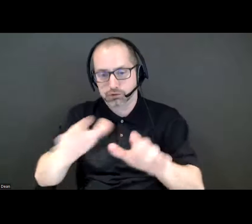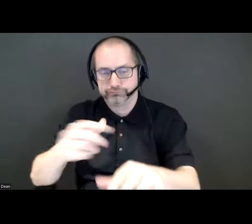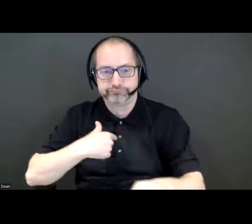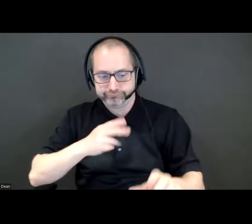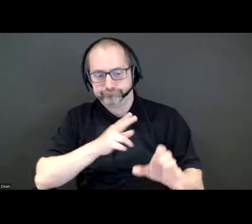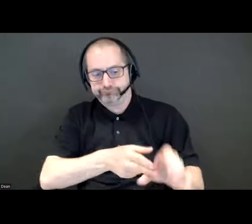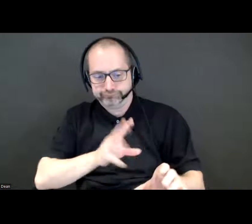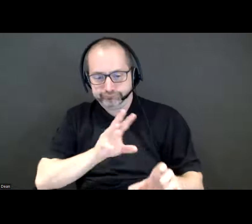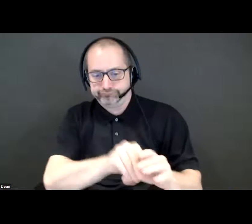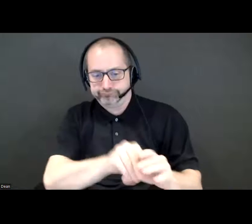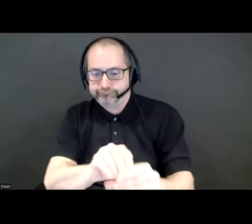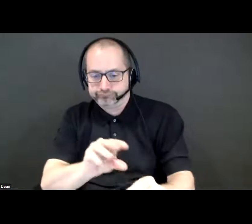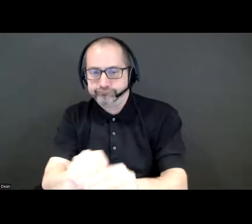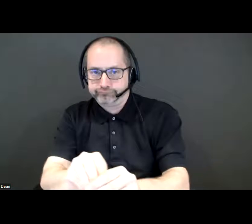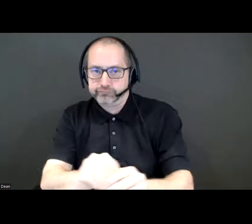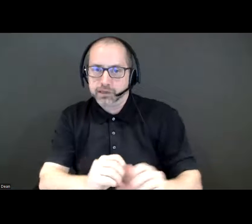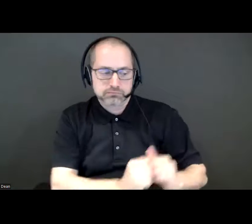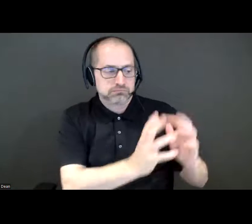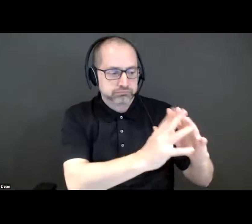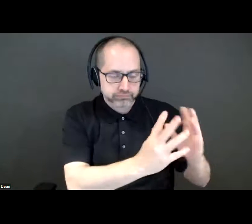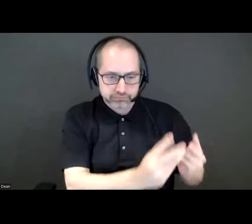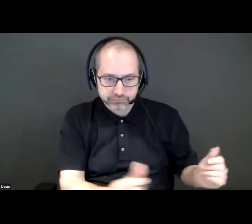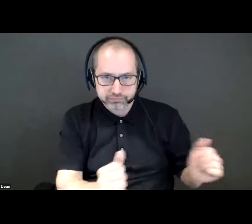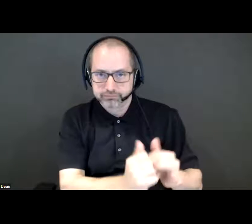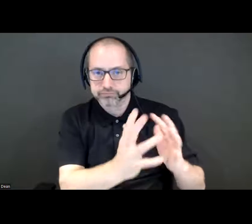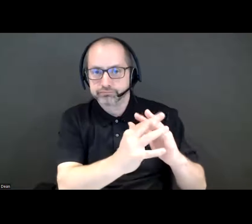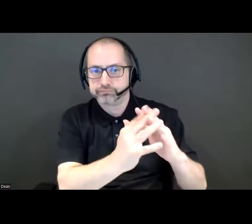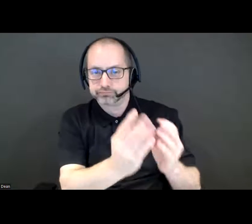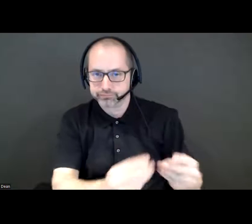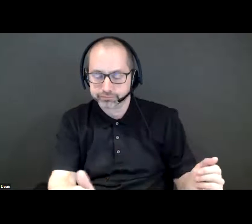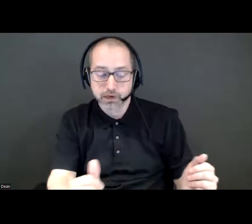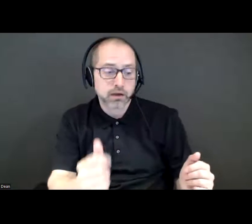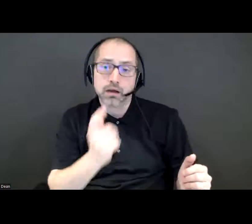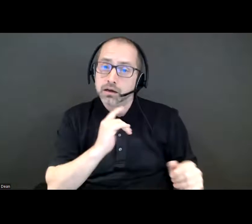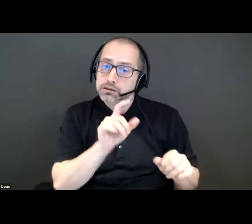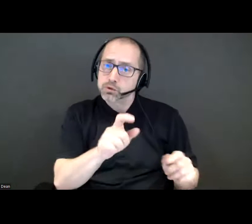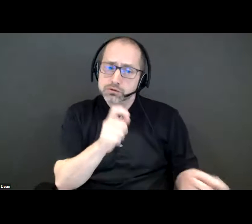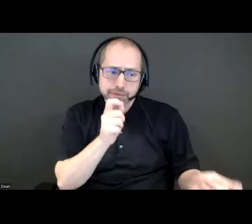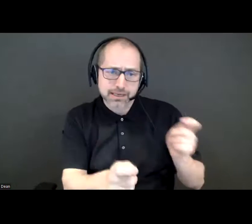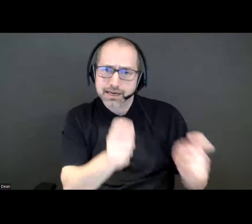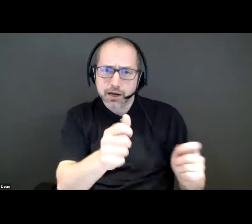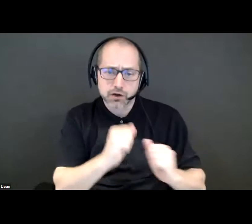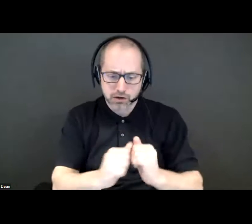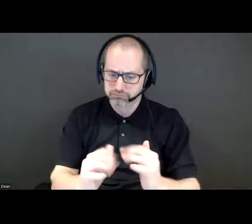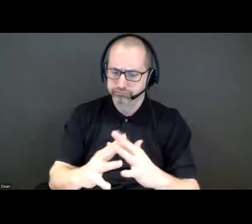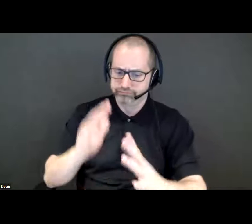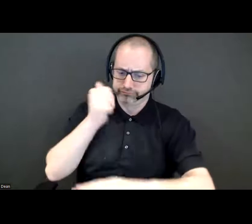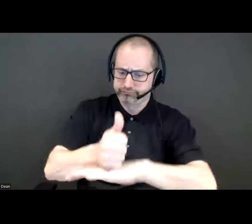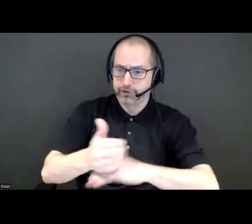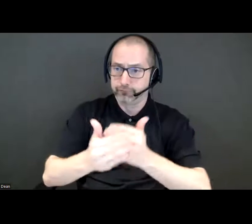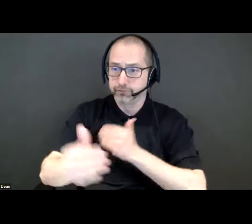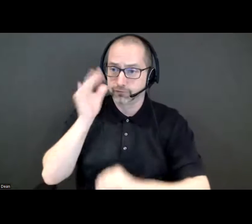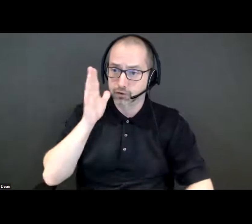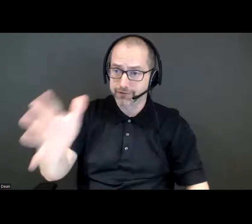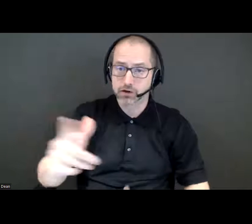and gone. It's not that they're meant to be dynamic. They're not meant to be something that goes on and on forever and goes nowhere. They're meant